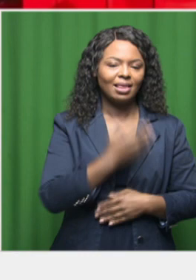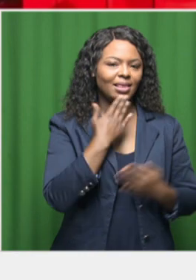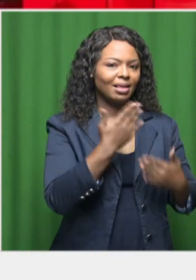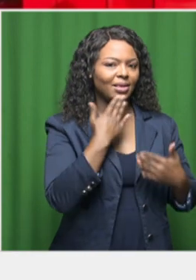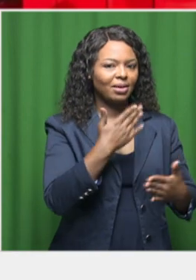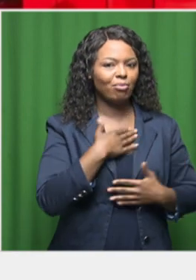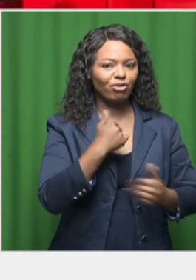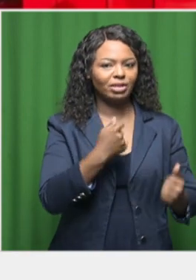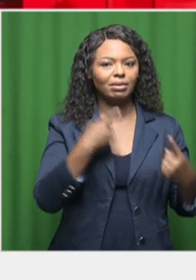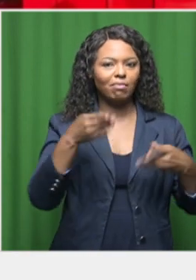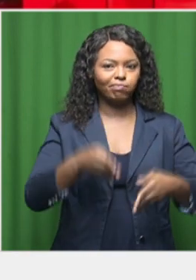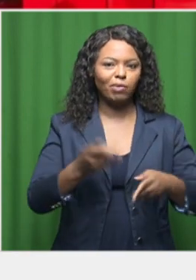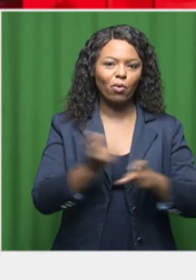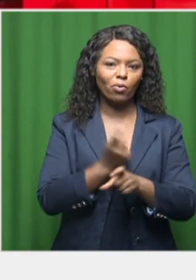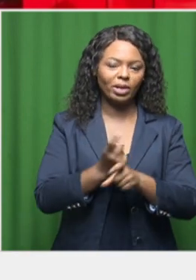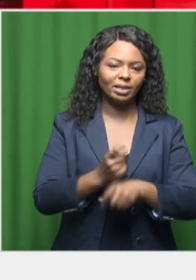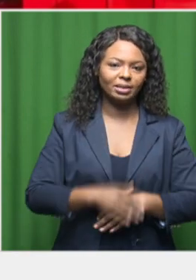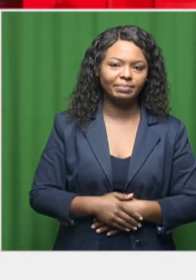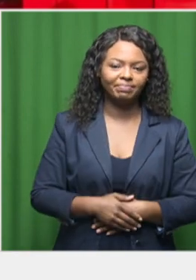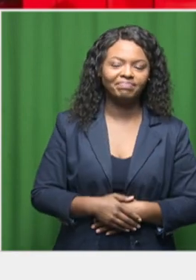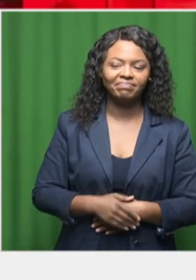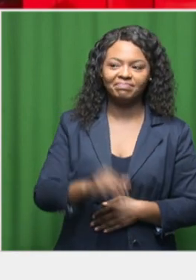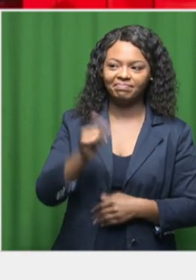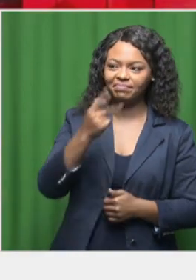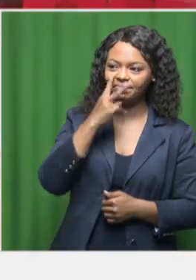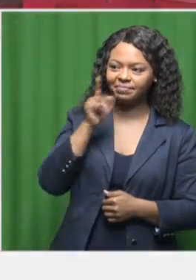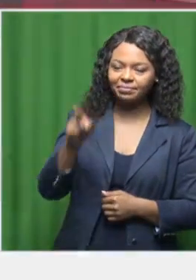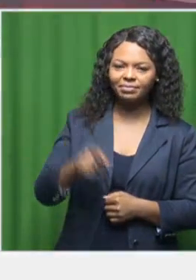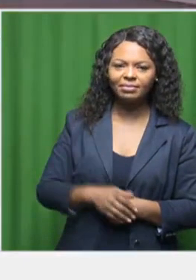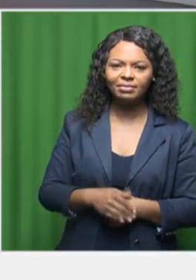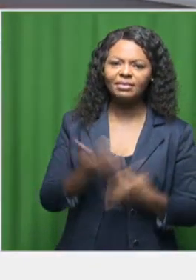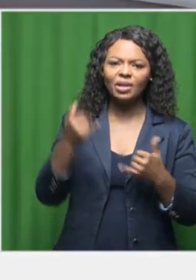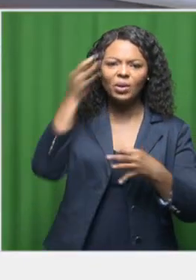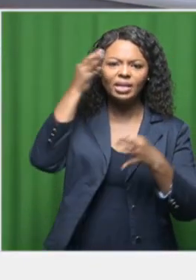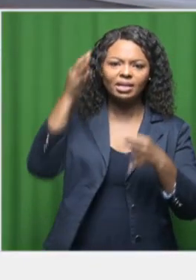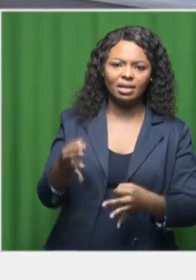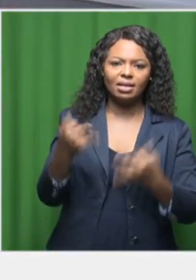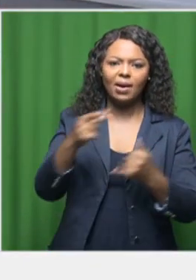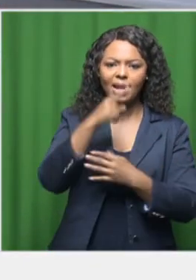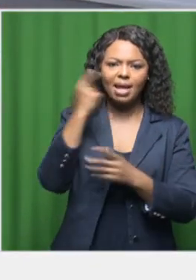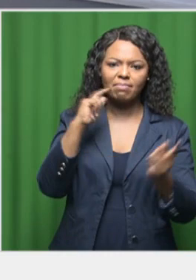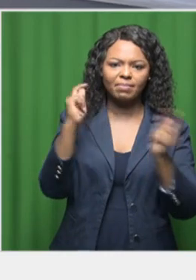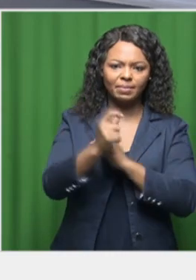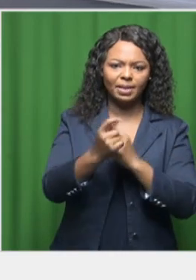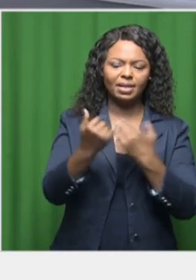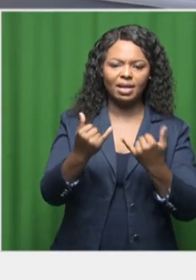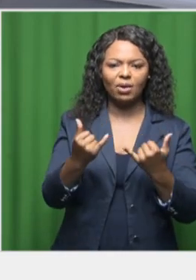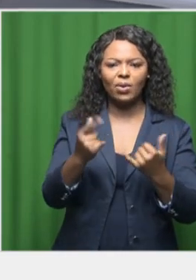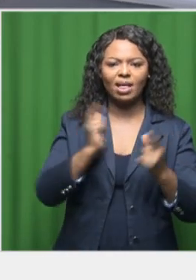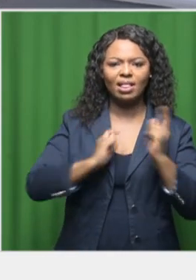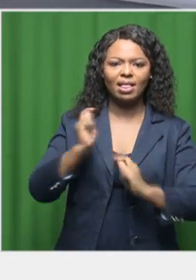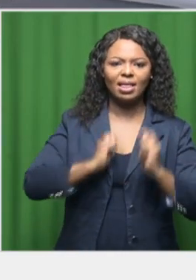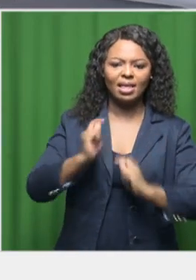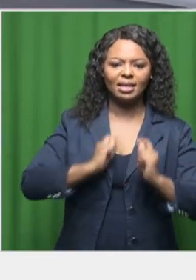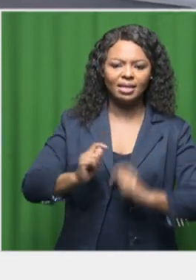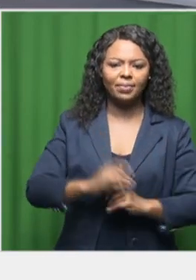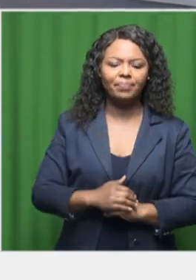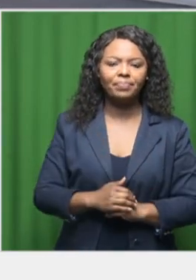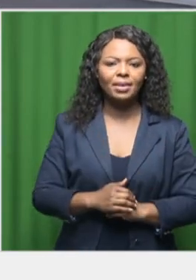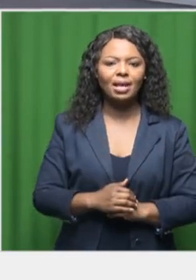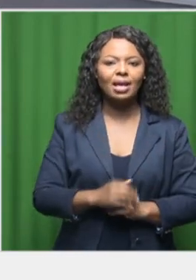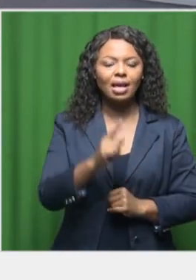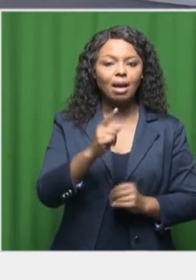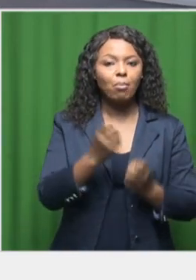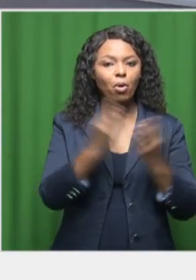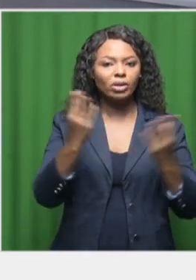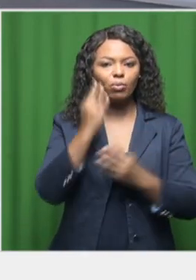here. Good to see you, man. Thank you. All right, first of all, how did you come to the decision of renaming the theatre? The most beautiful